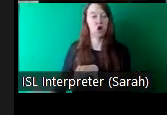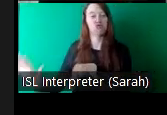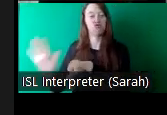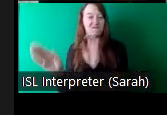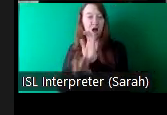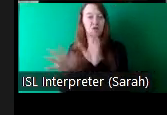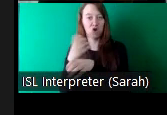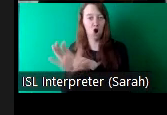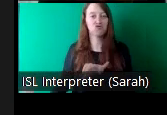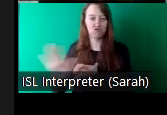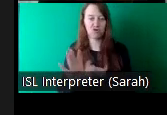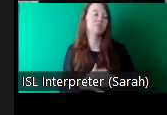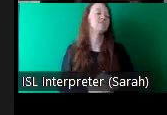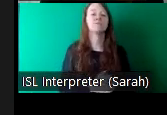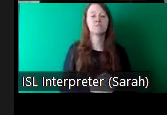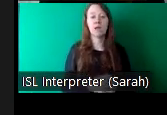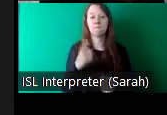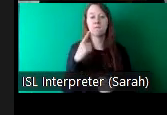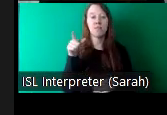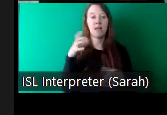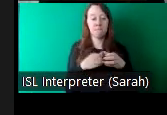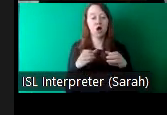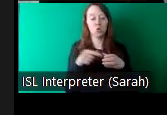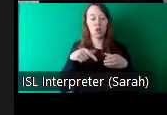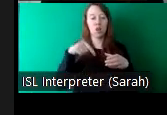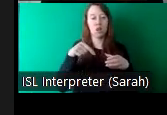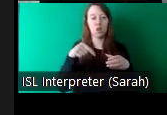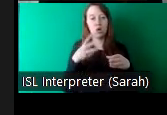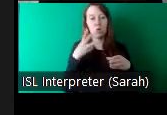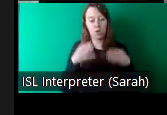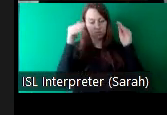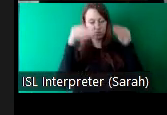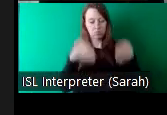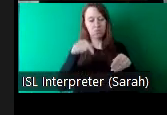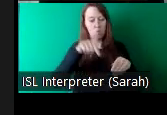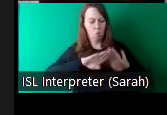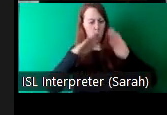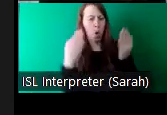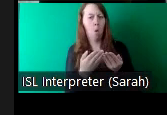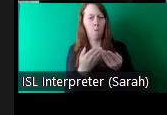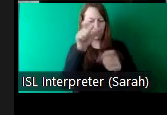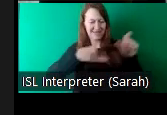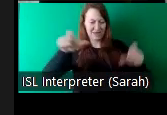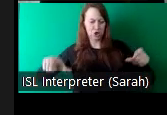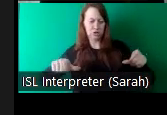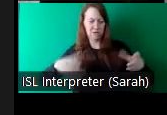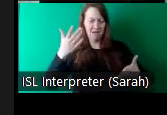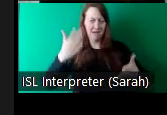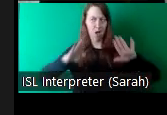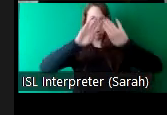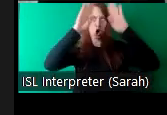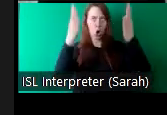at in the module would also have that very important GCE focus of making those local global links in terms of interdependence